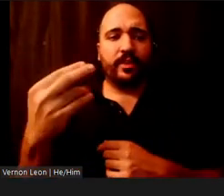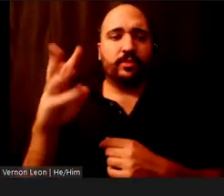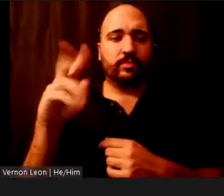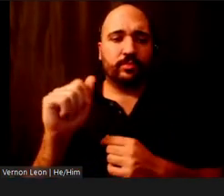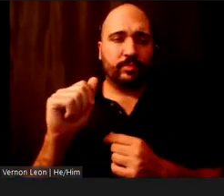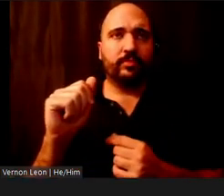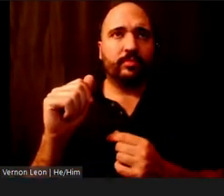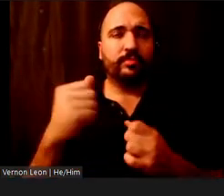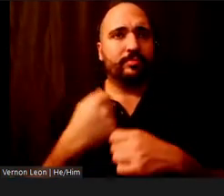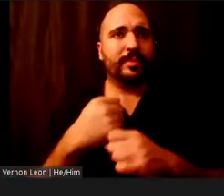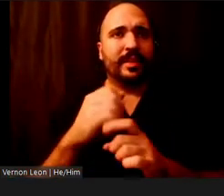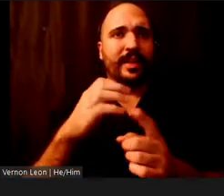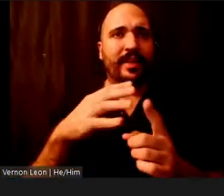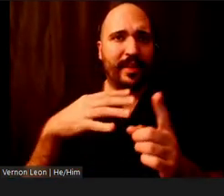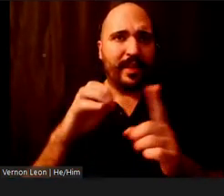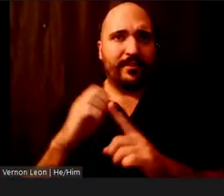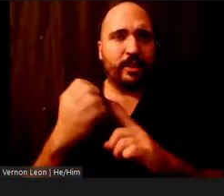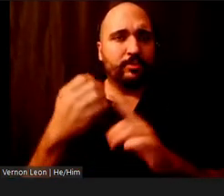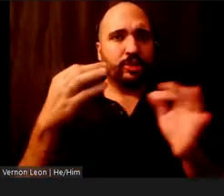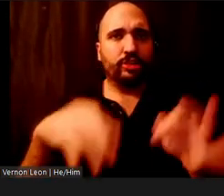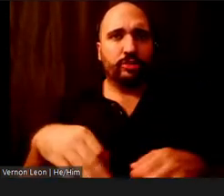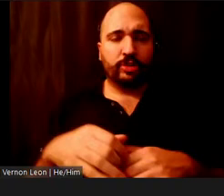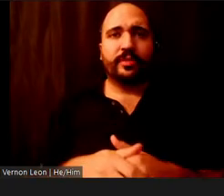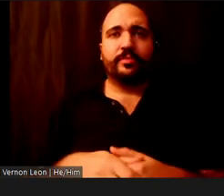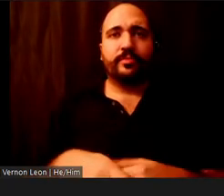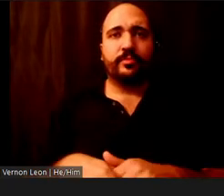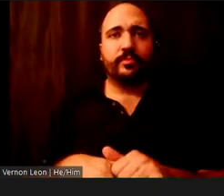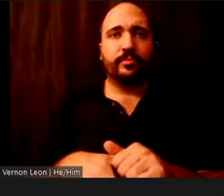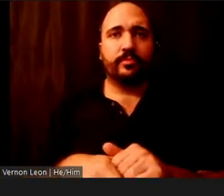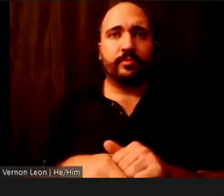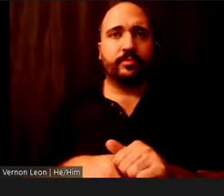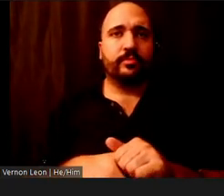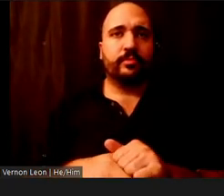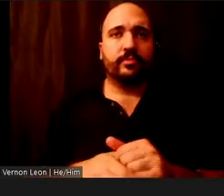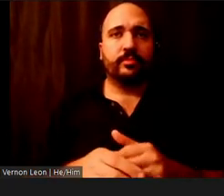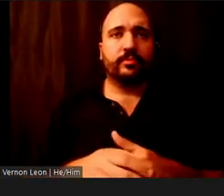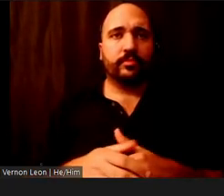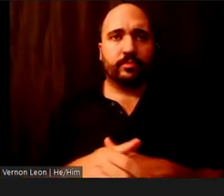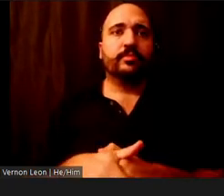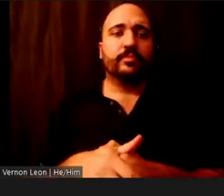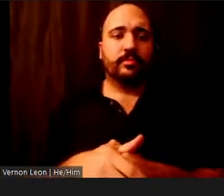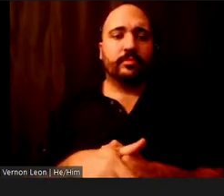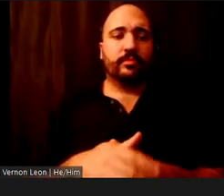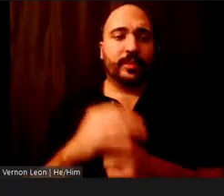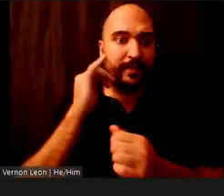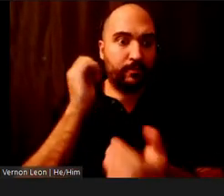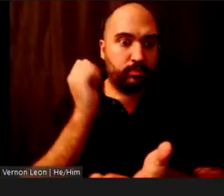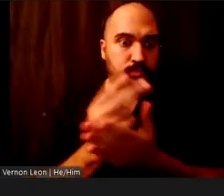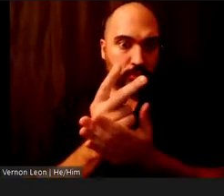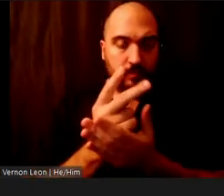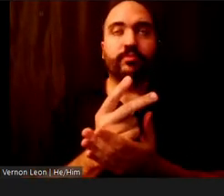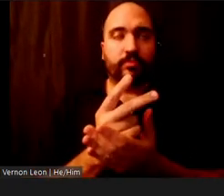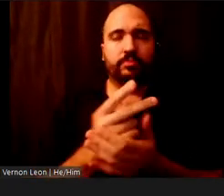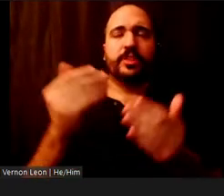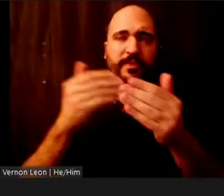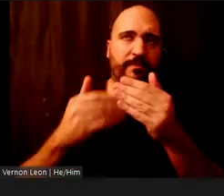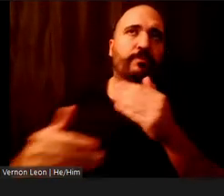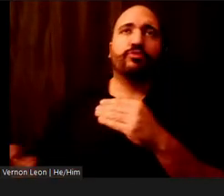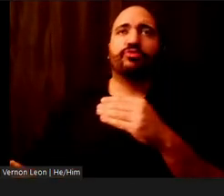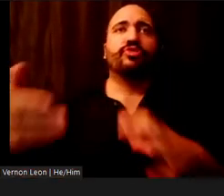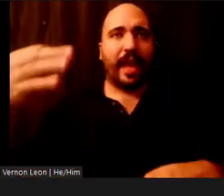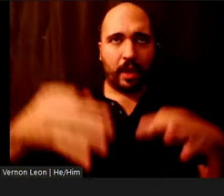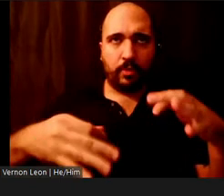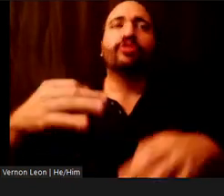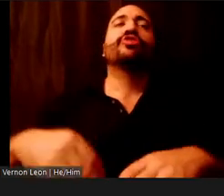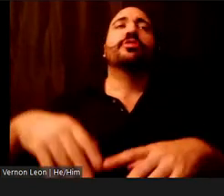an environmental determination. If approved by Federal Highway Administration, future outreach and public hearings will be held as part of the implementation